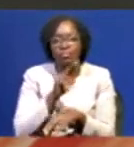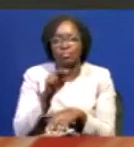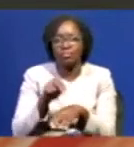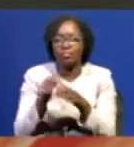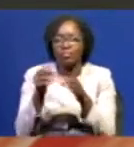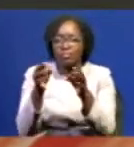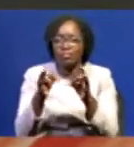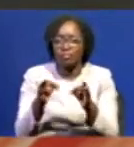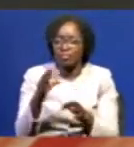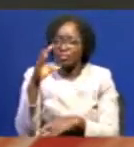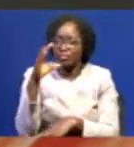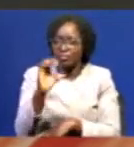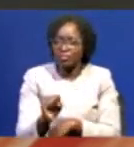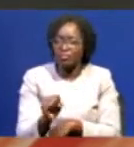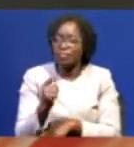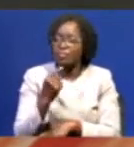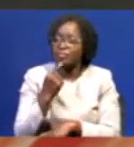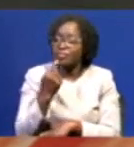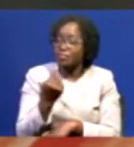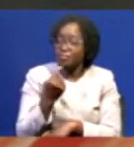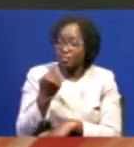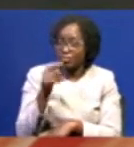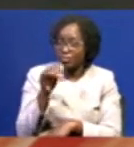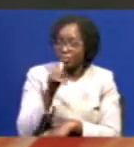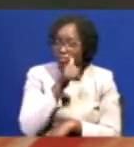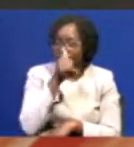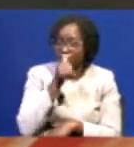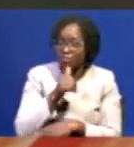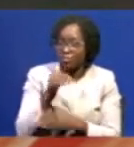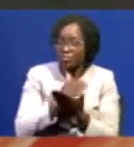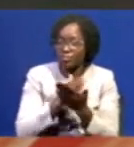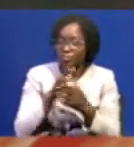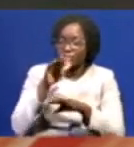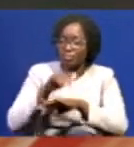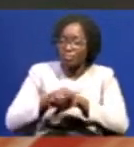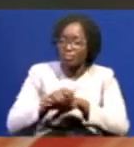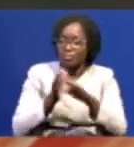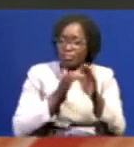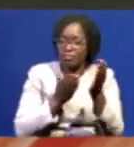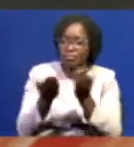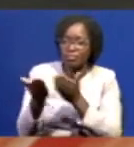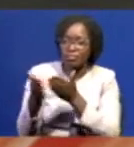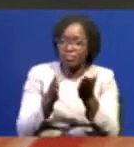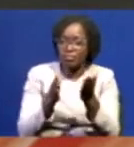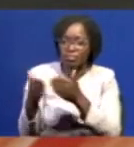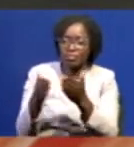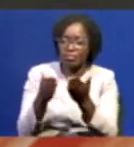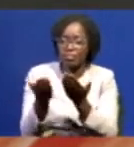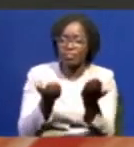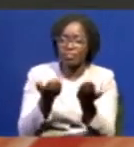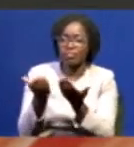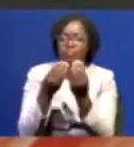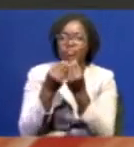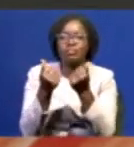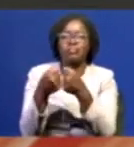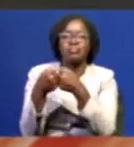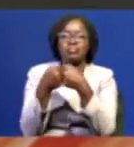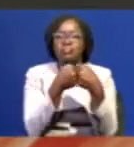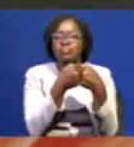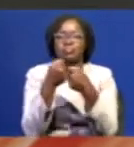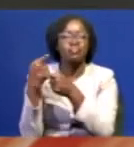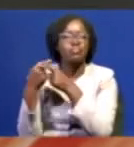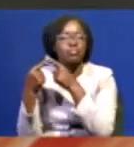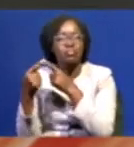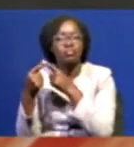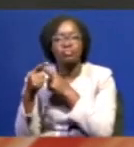Cabinet Secretary Prof. Njuguna Ndungu is calling on the private sector to tap business opportunities by creating solutions for challenges faced by